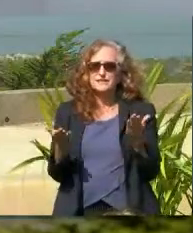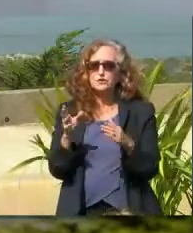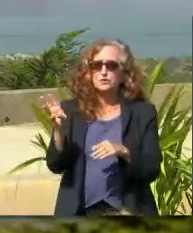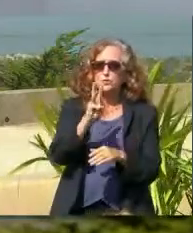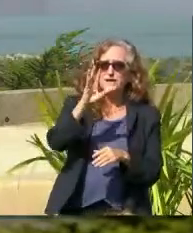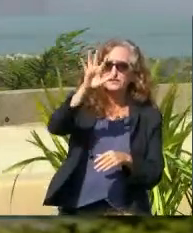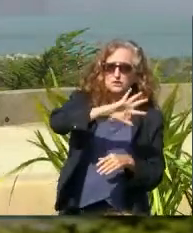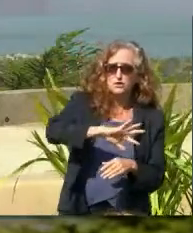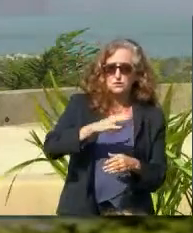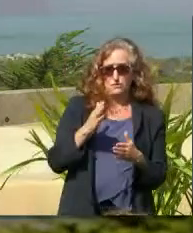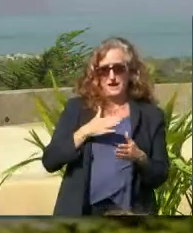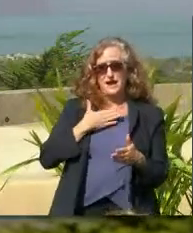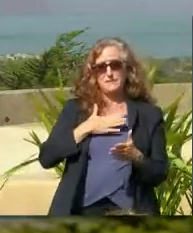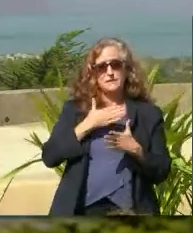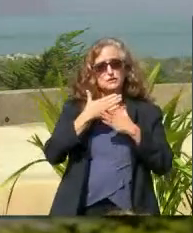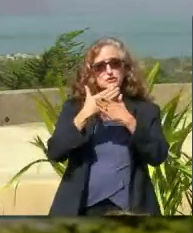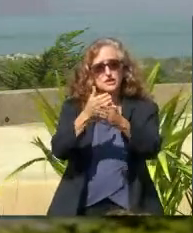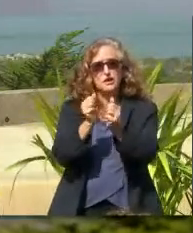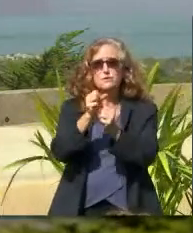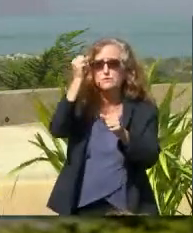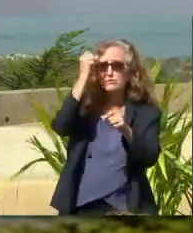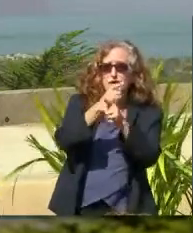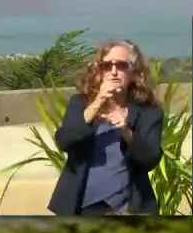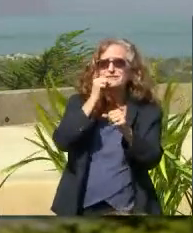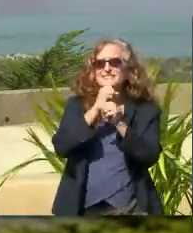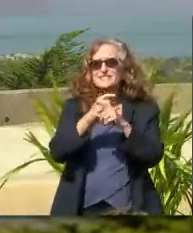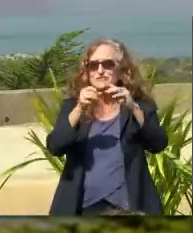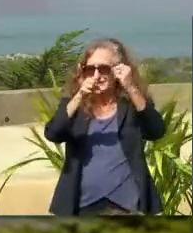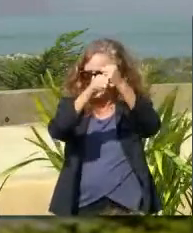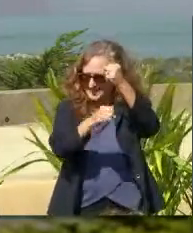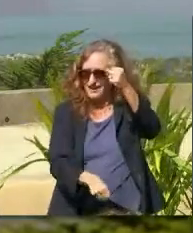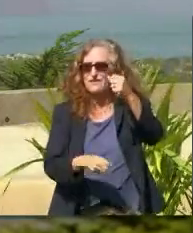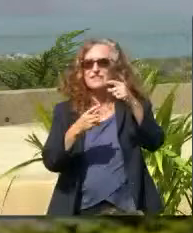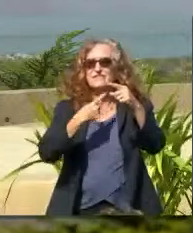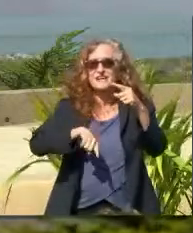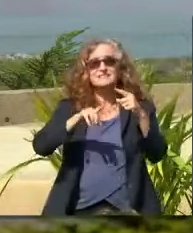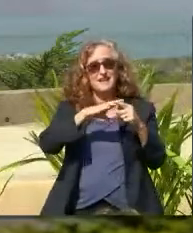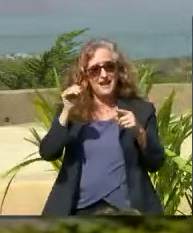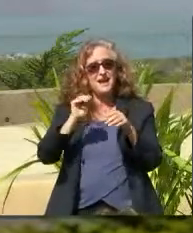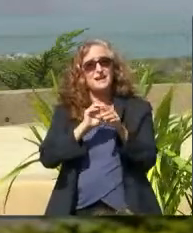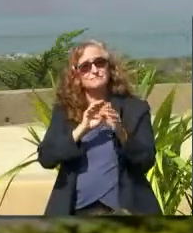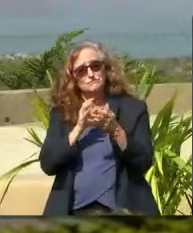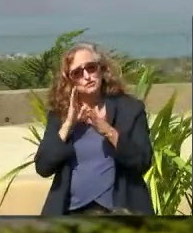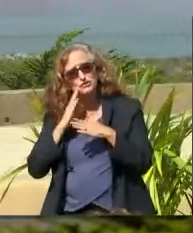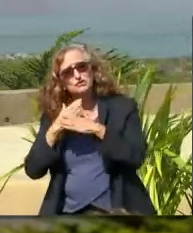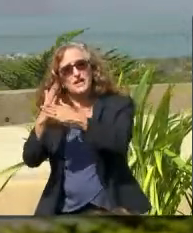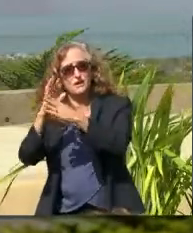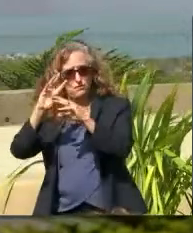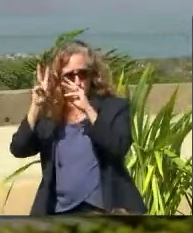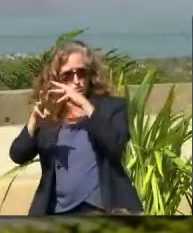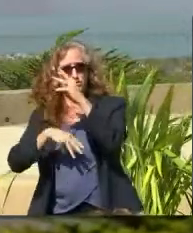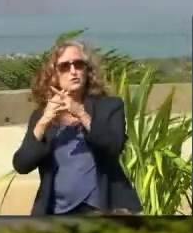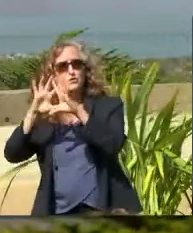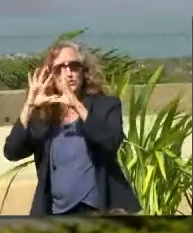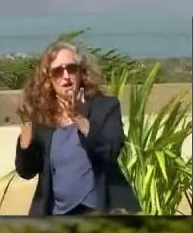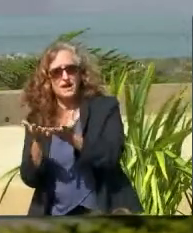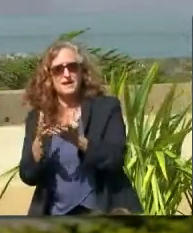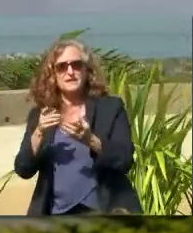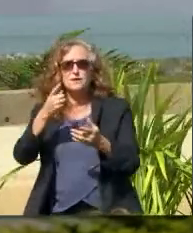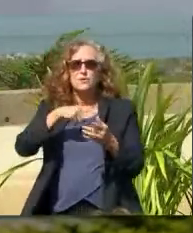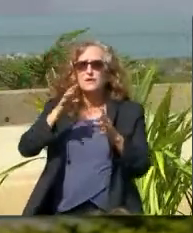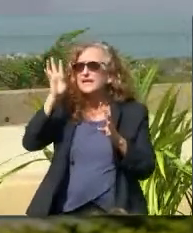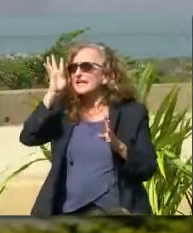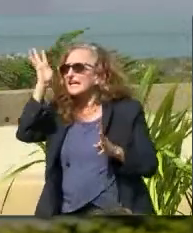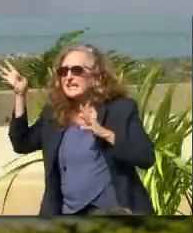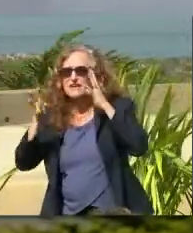happy to share that with our brothers and sisters south of the border and indeed around the world. And it's that innovation, working with people from every